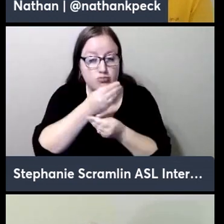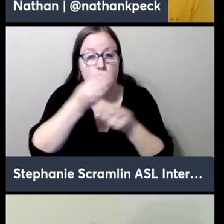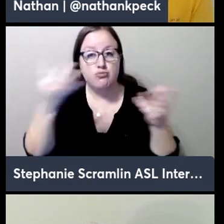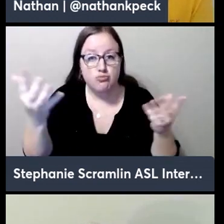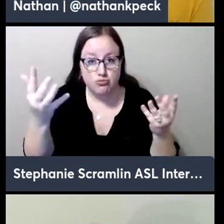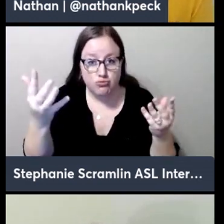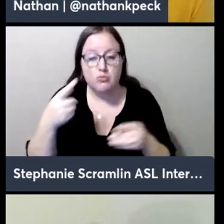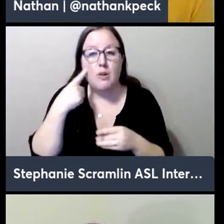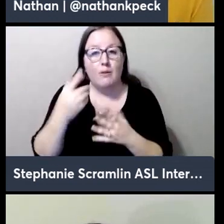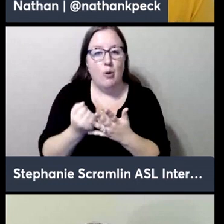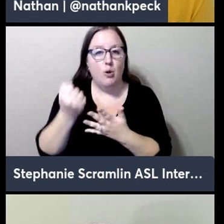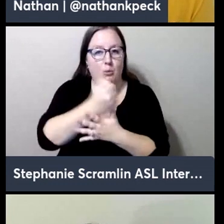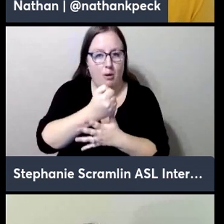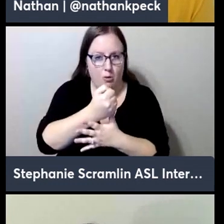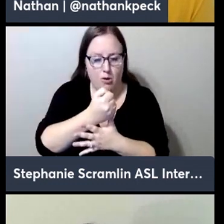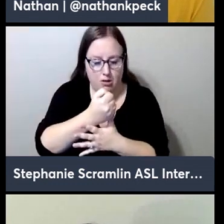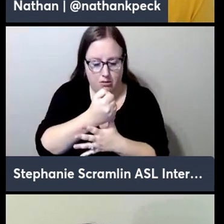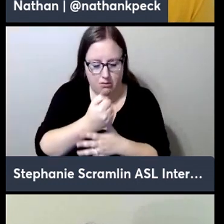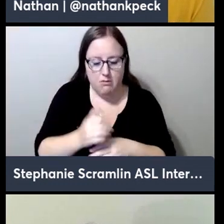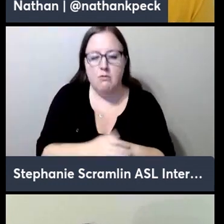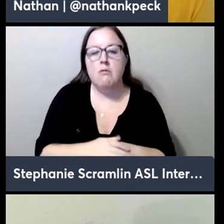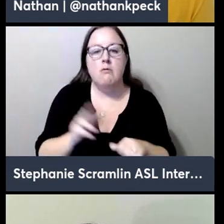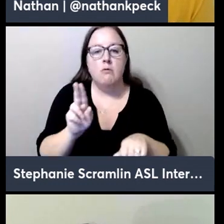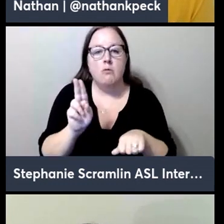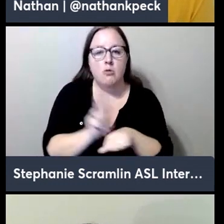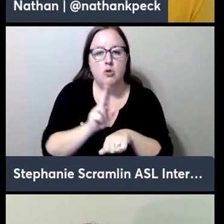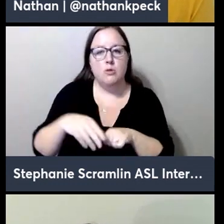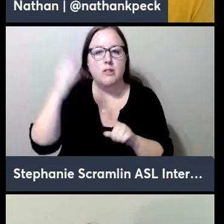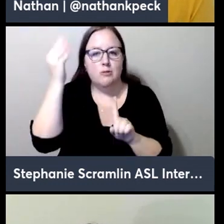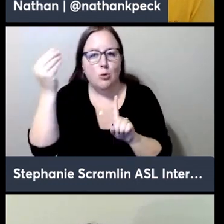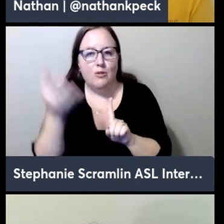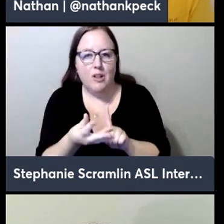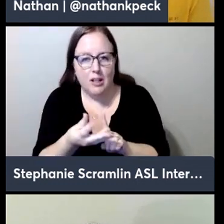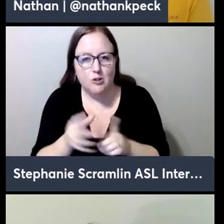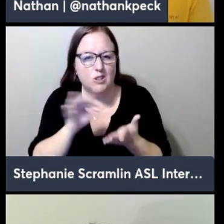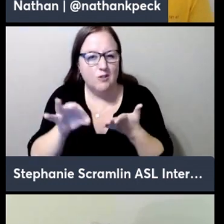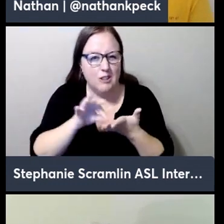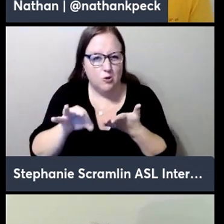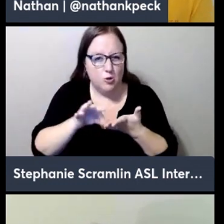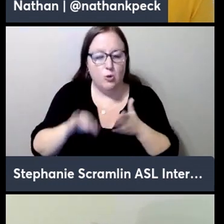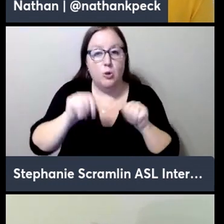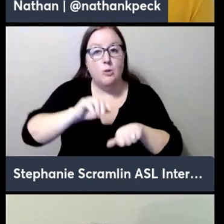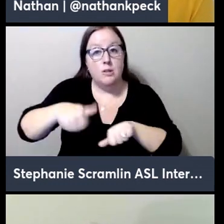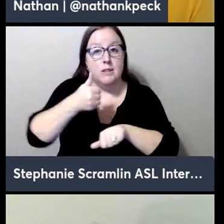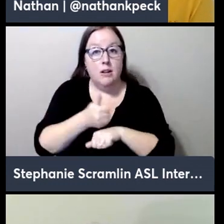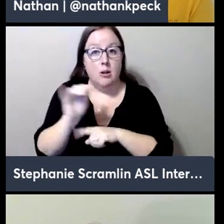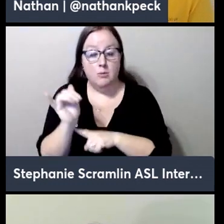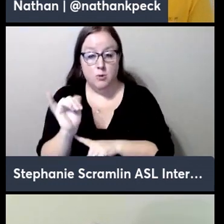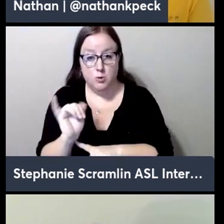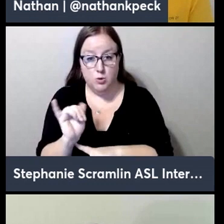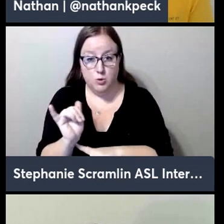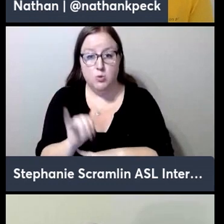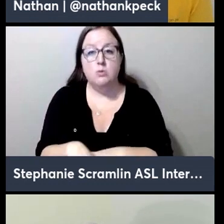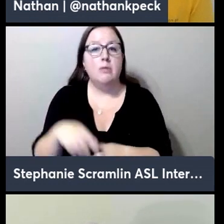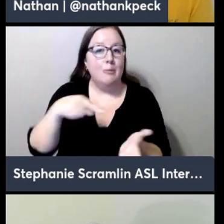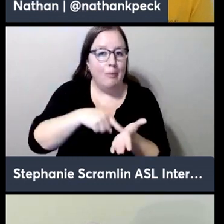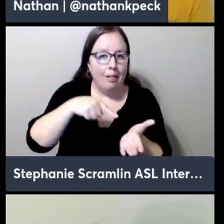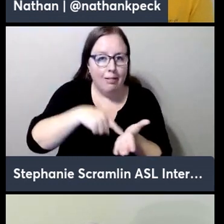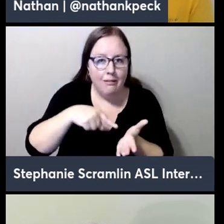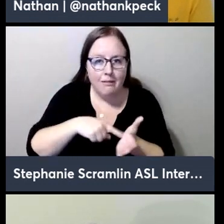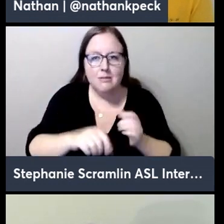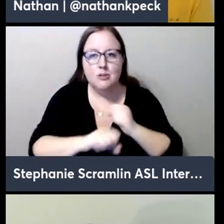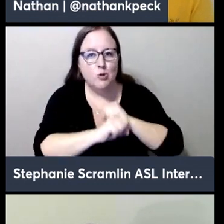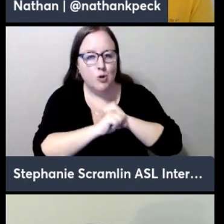TA Priority through the notifications feature. And you can set up your billing,